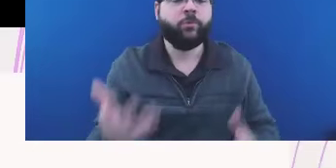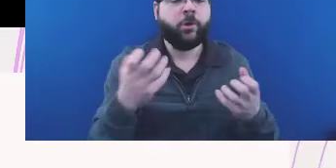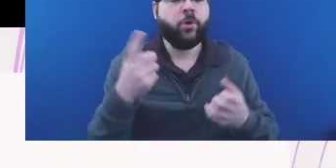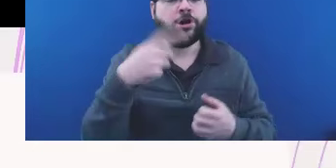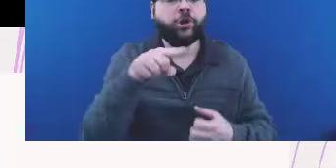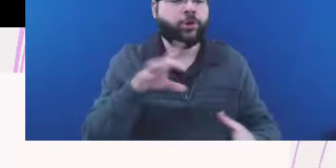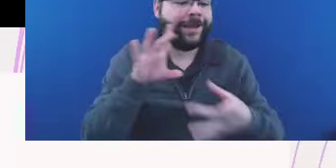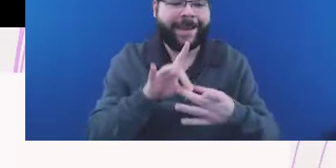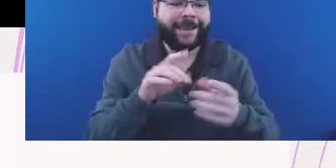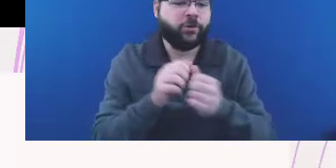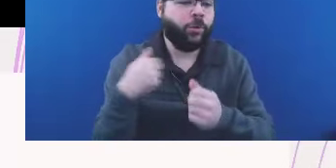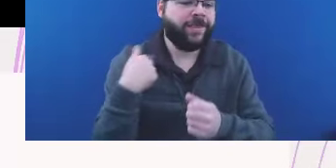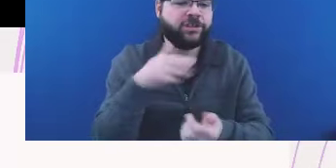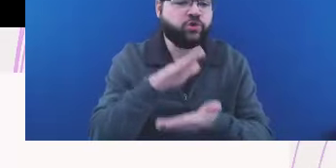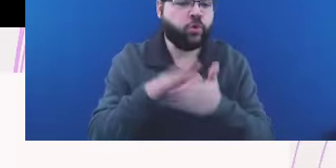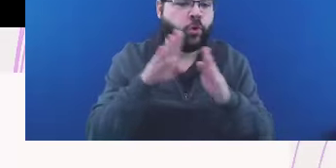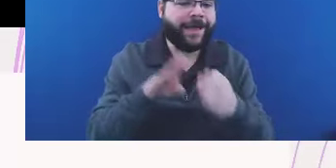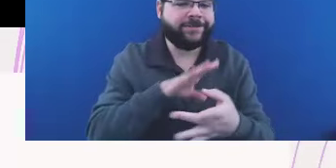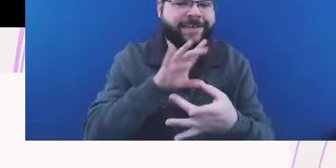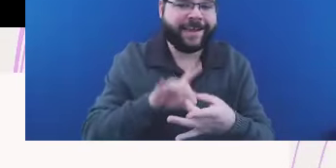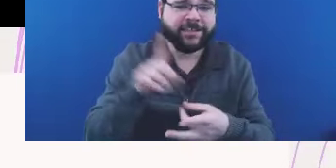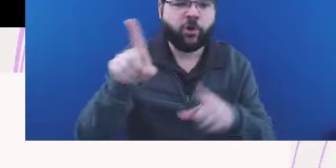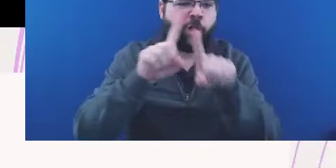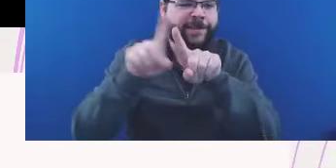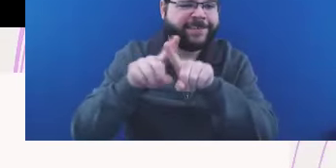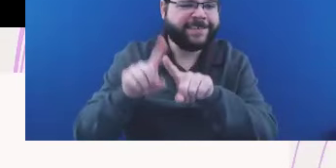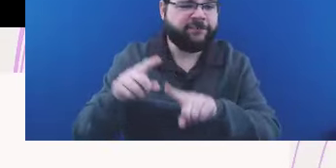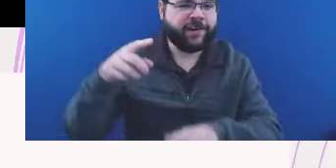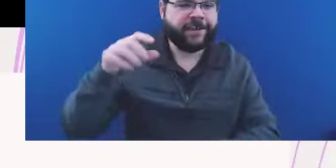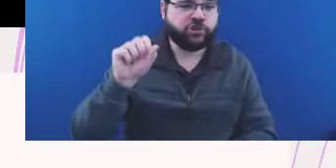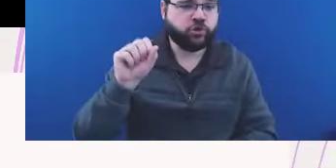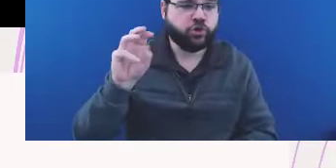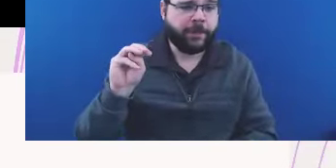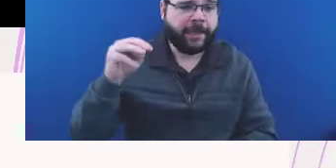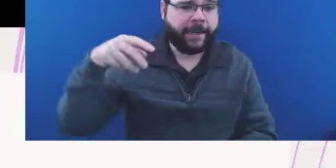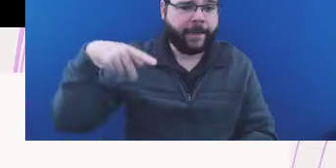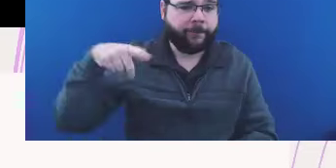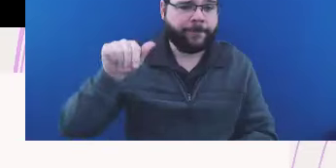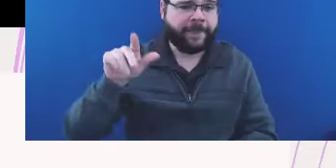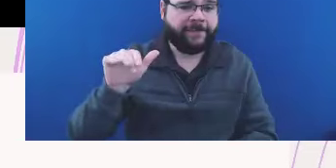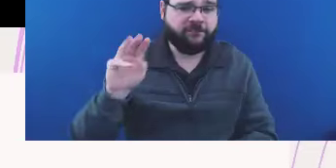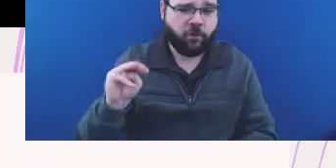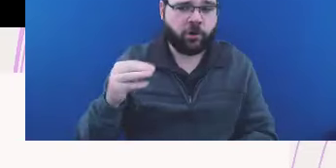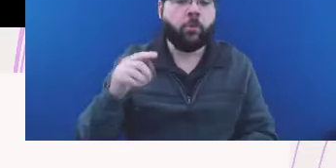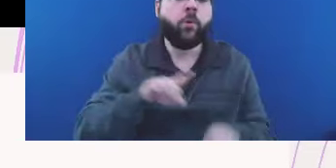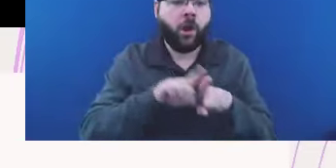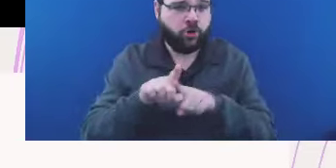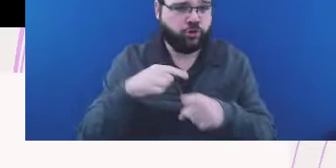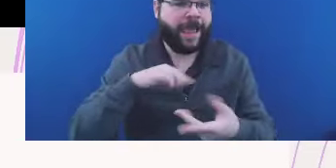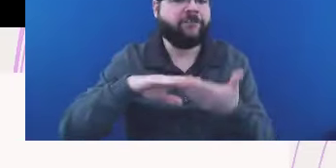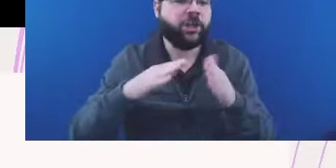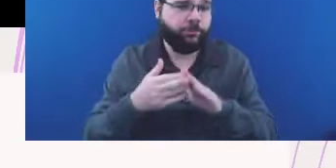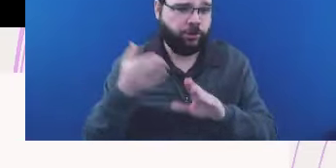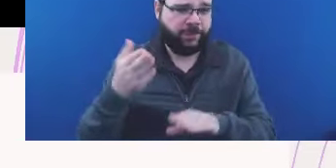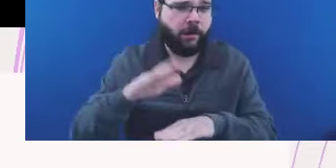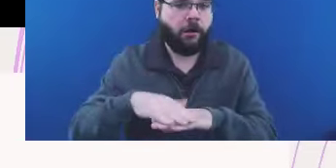with us with SchoolHouse Connection. These are all of our different platforms. And we also have a community on Slack. So we encourage you